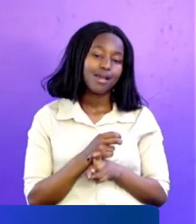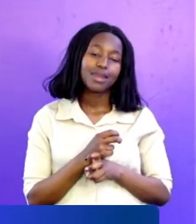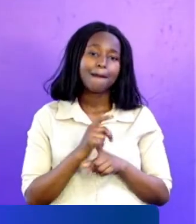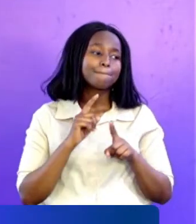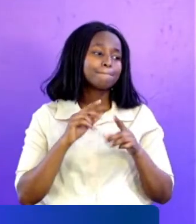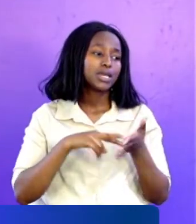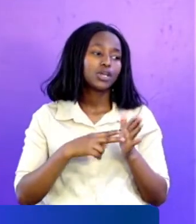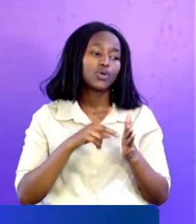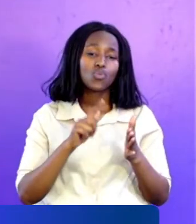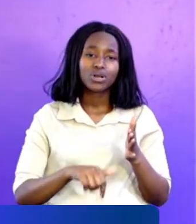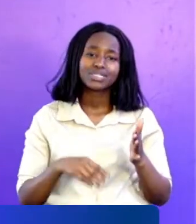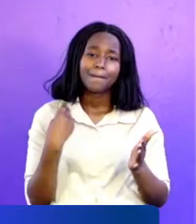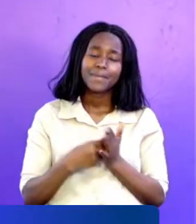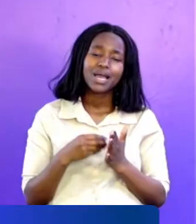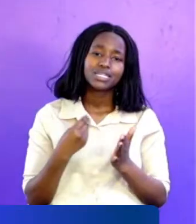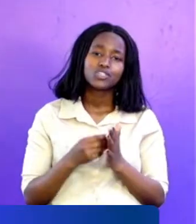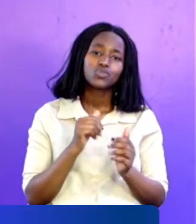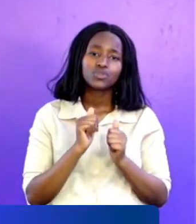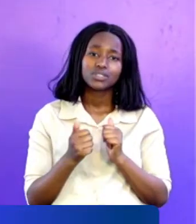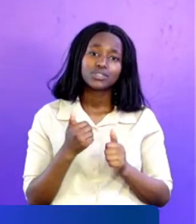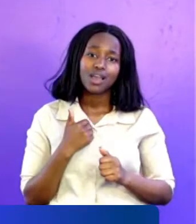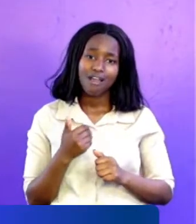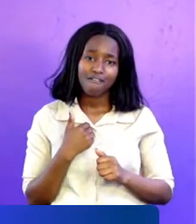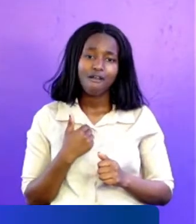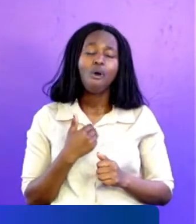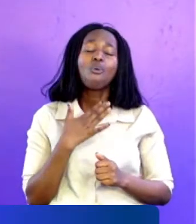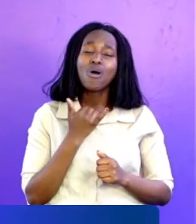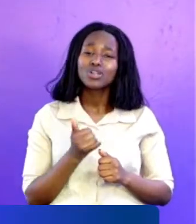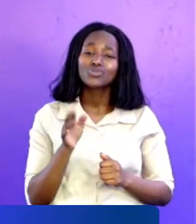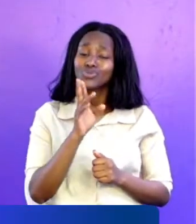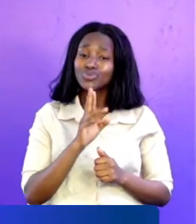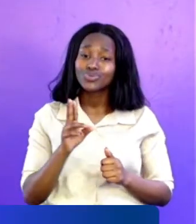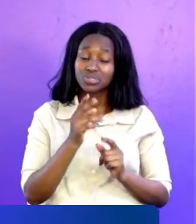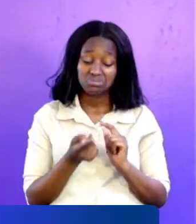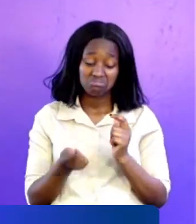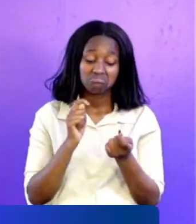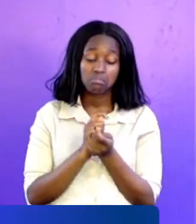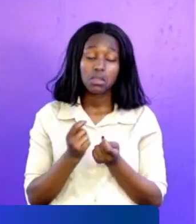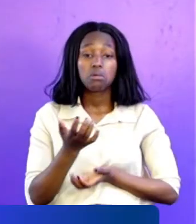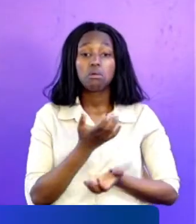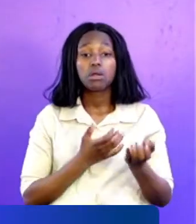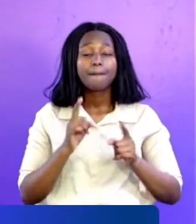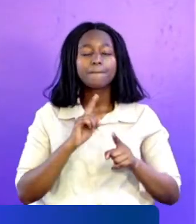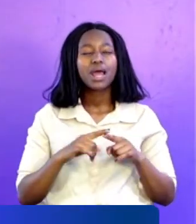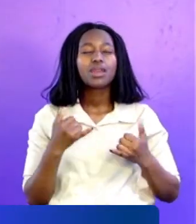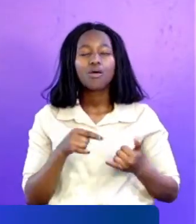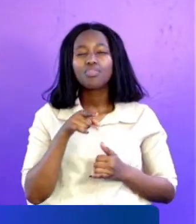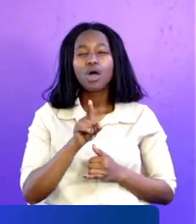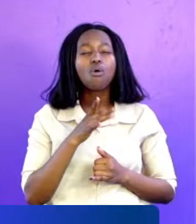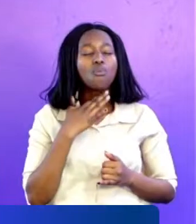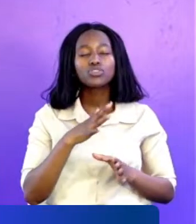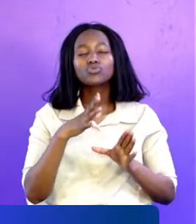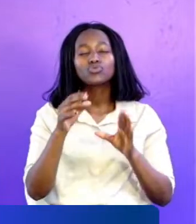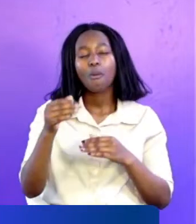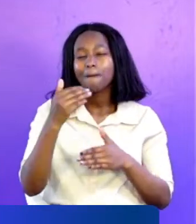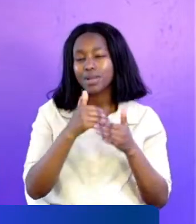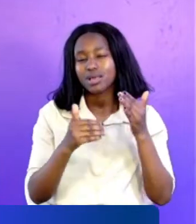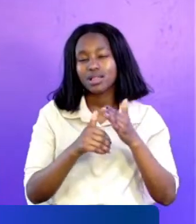spend should go into trying to turn around the economy. So tell me how building a home in my